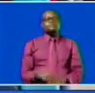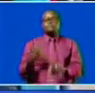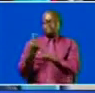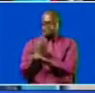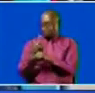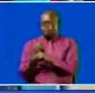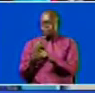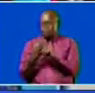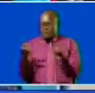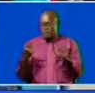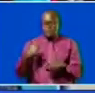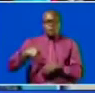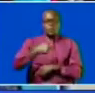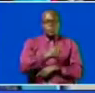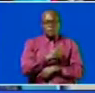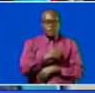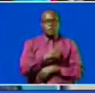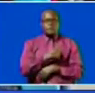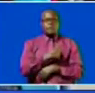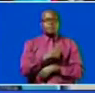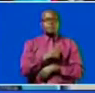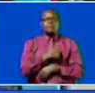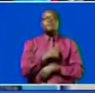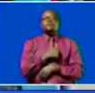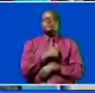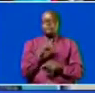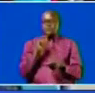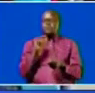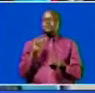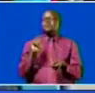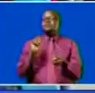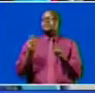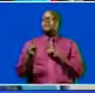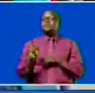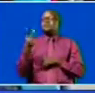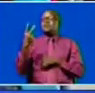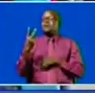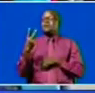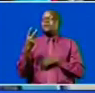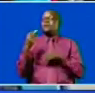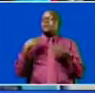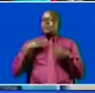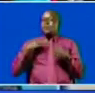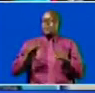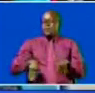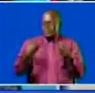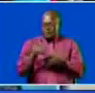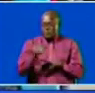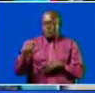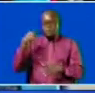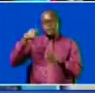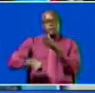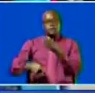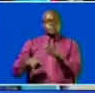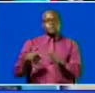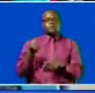that we would transform the second-hand clothing, not that's why, you know, by giving those kind of pricing.